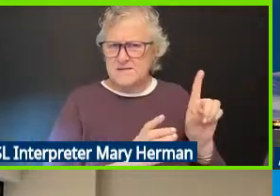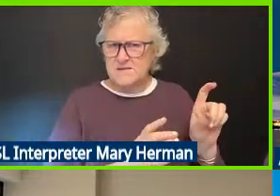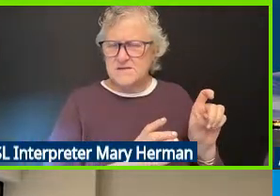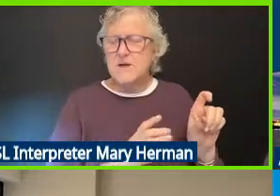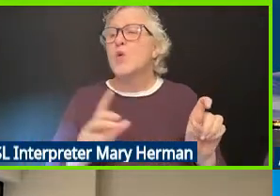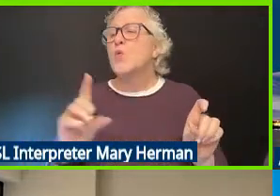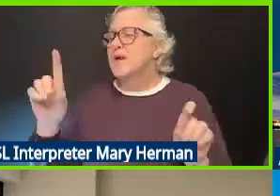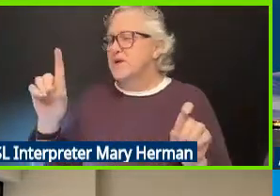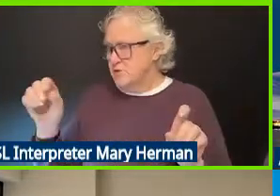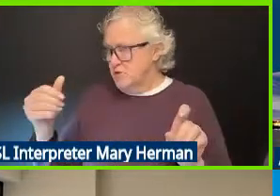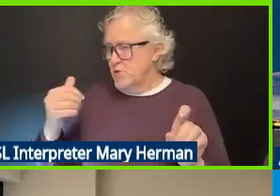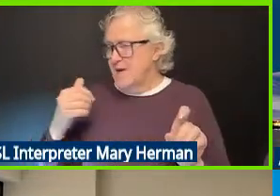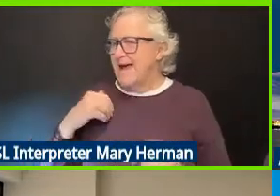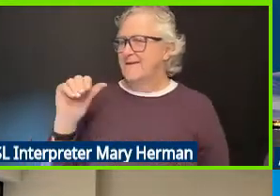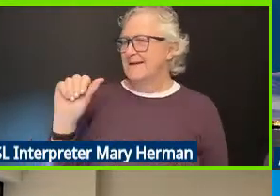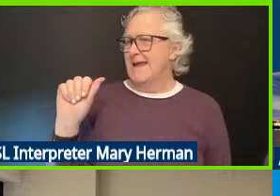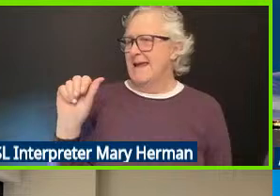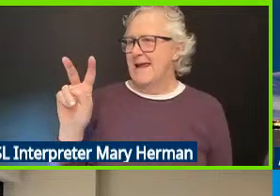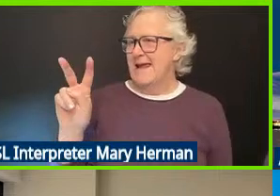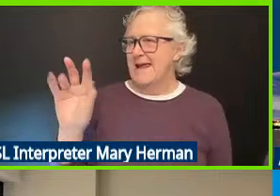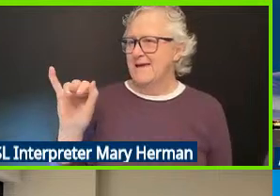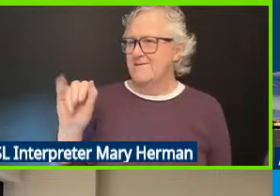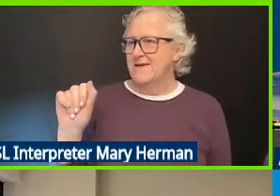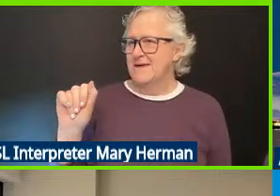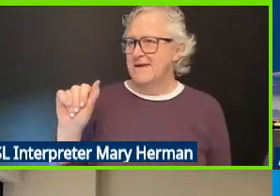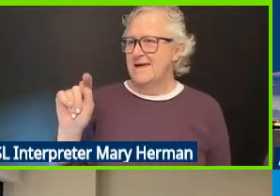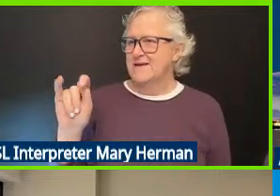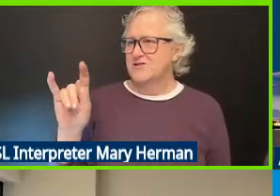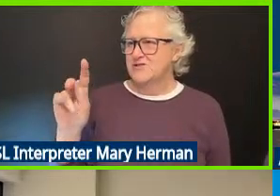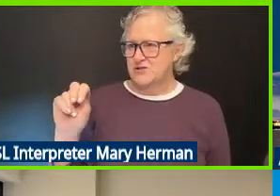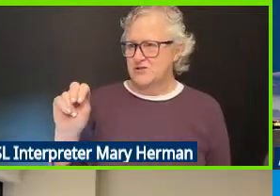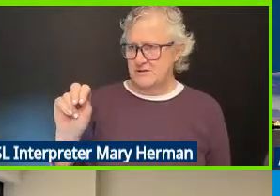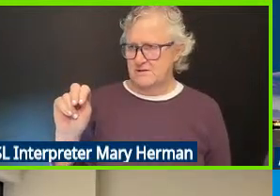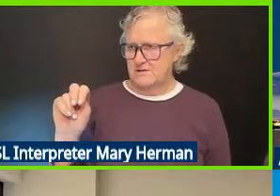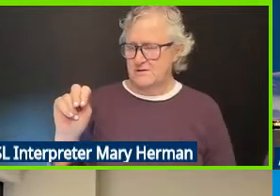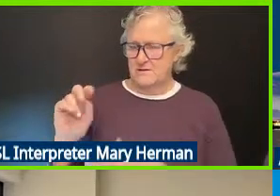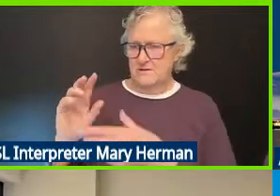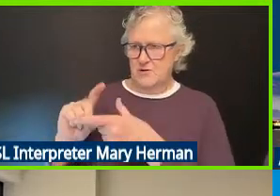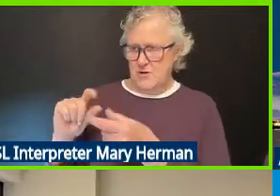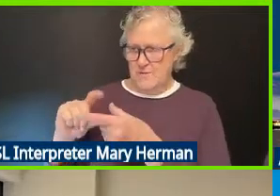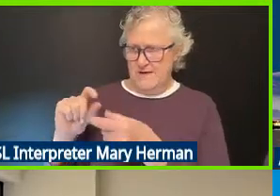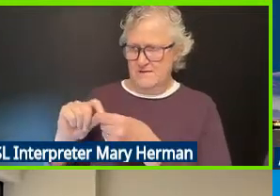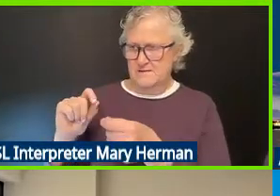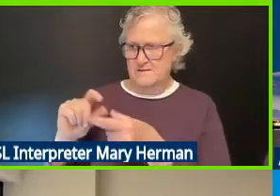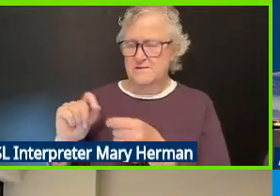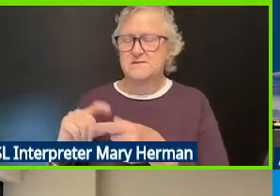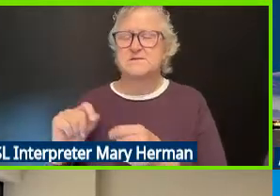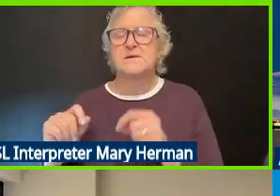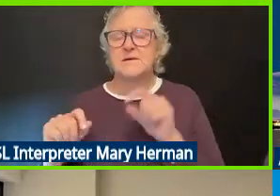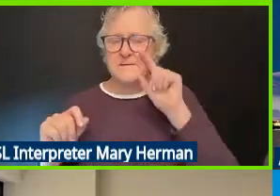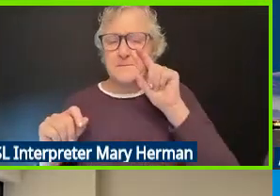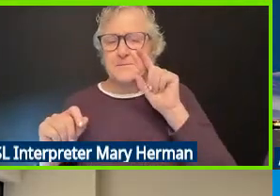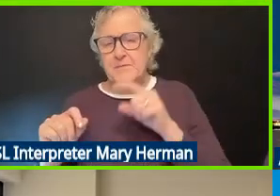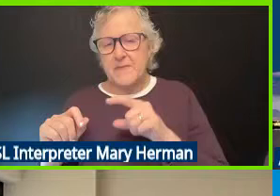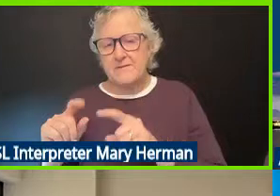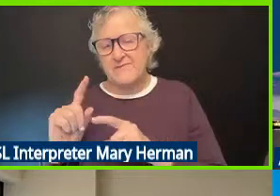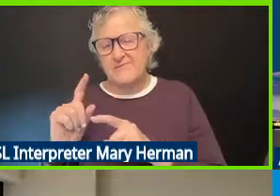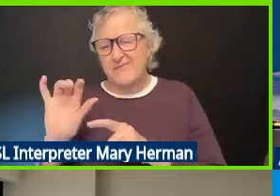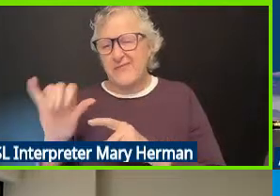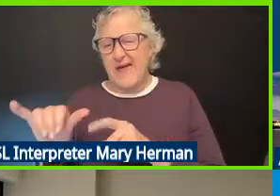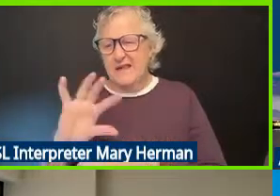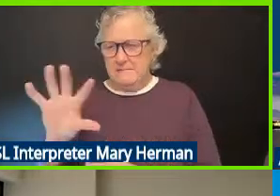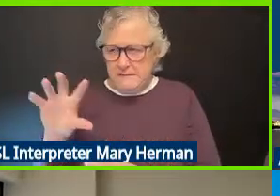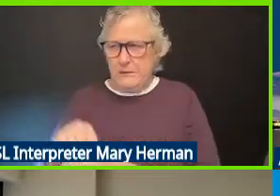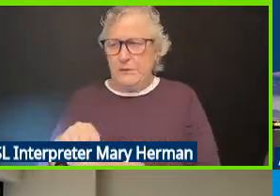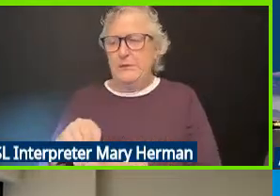category, and so any concerns around the airport, PDX and Pearson would be included in that category. It would be less than the